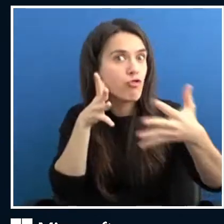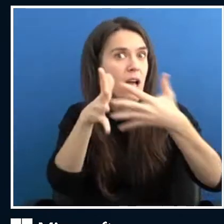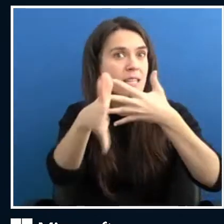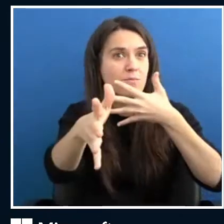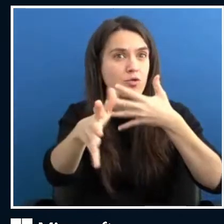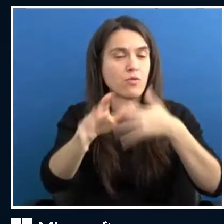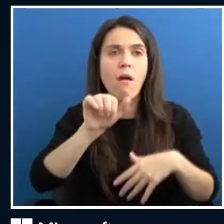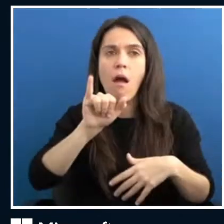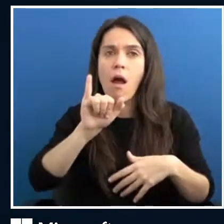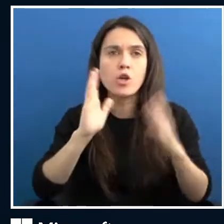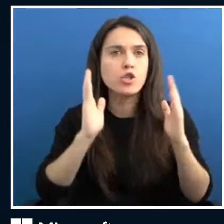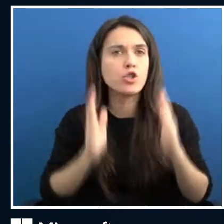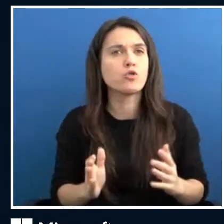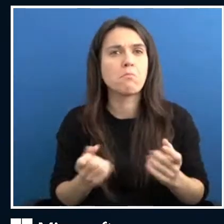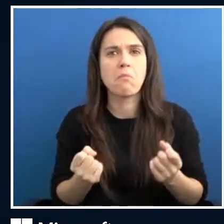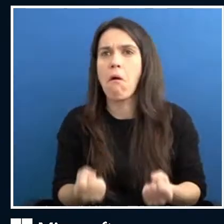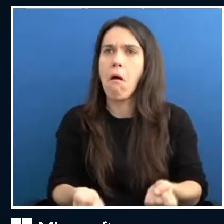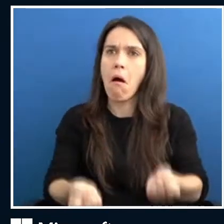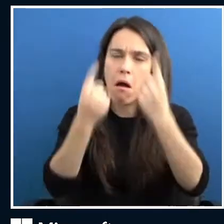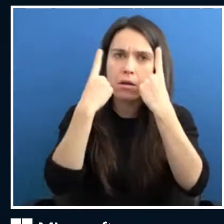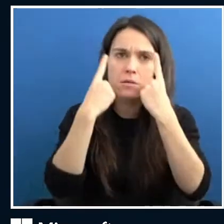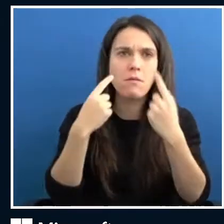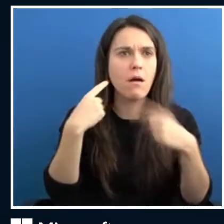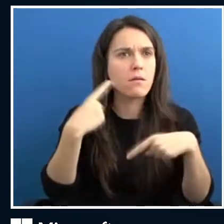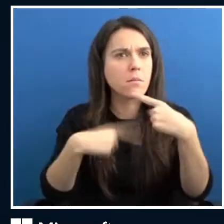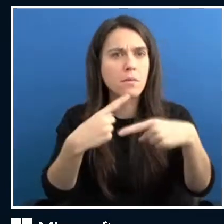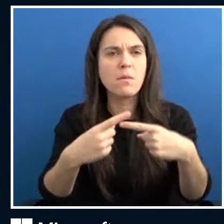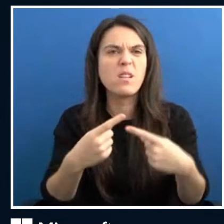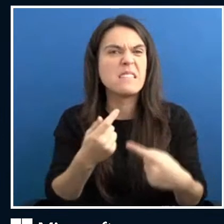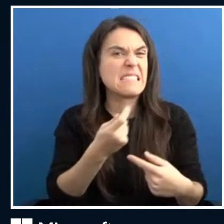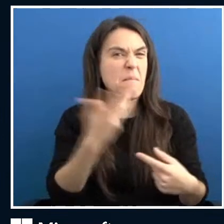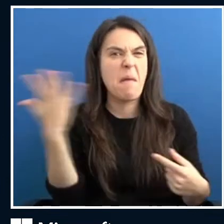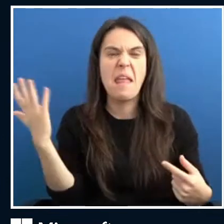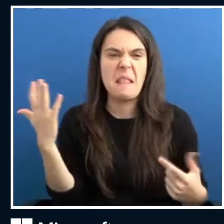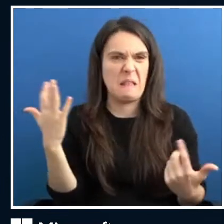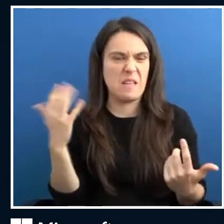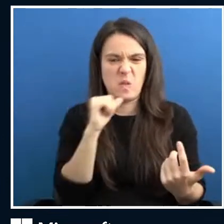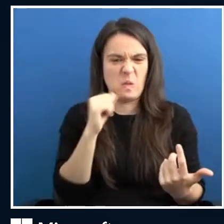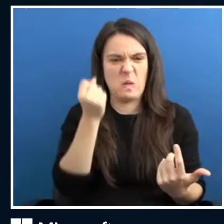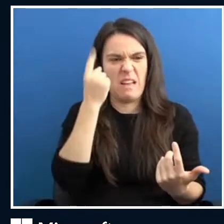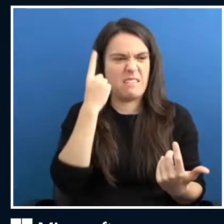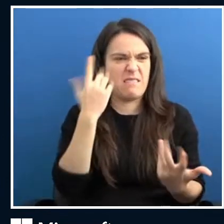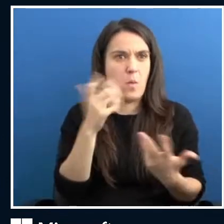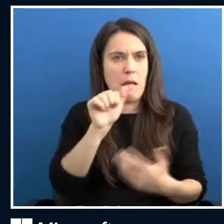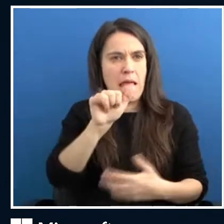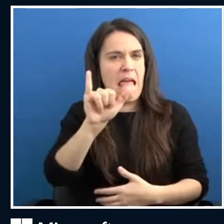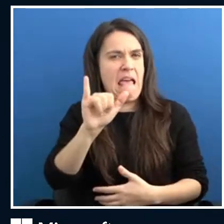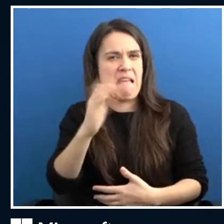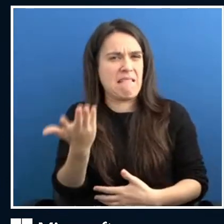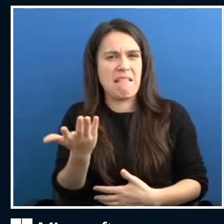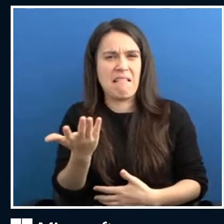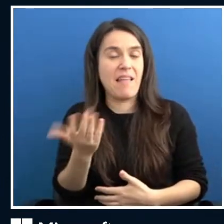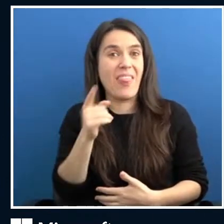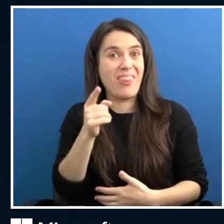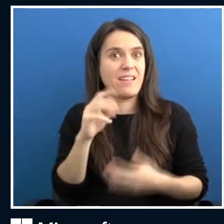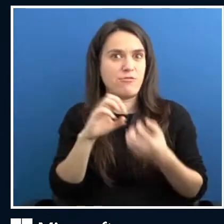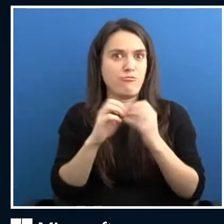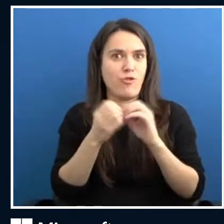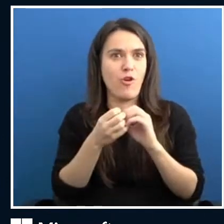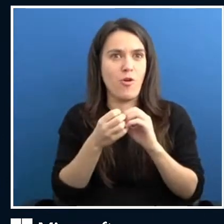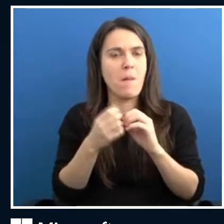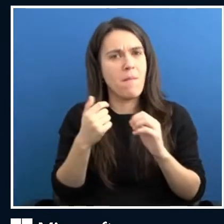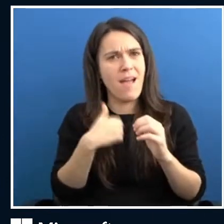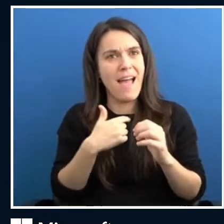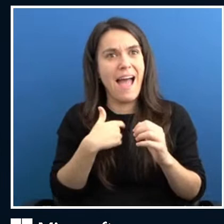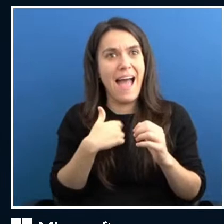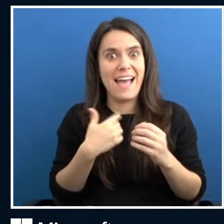understandable. So many people do not understand what AI is. And that's a reason that I created this training.